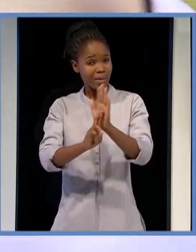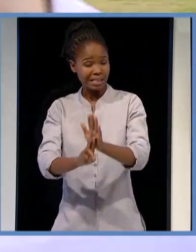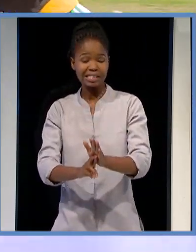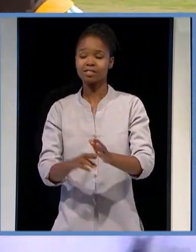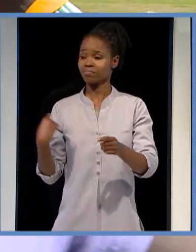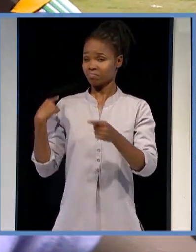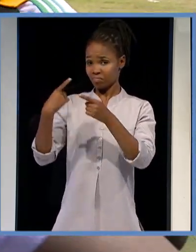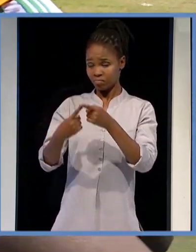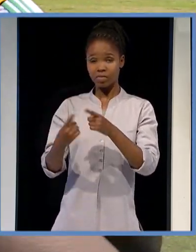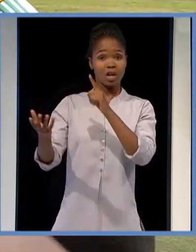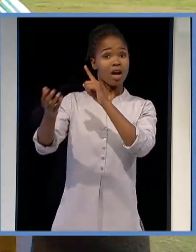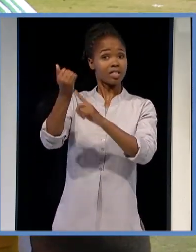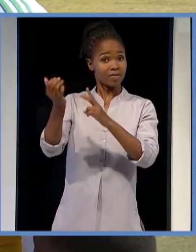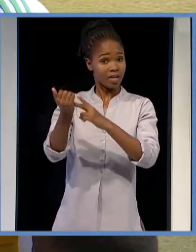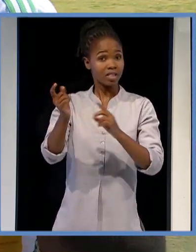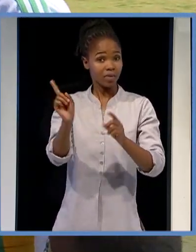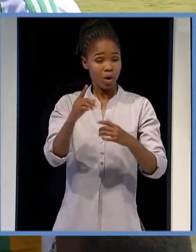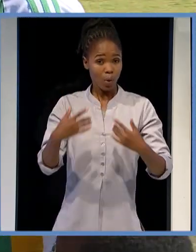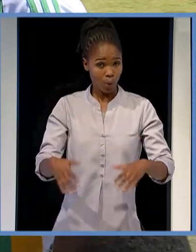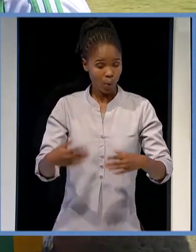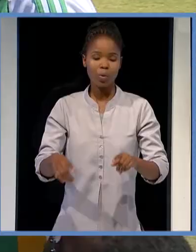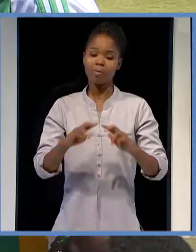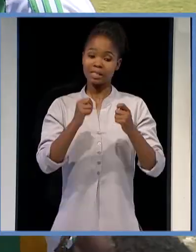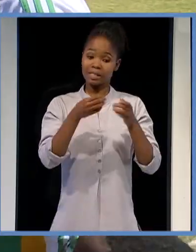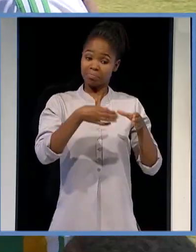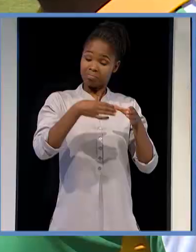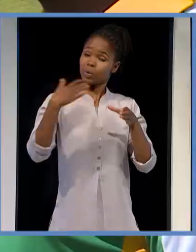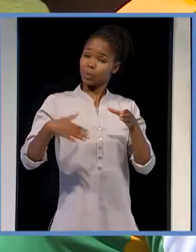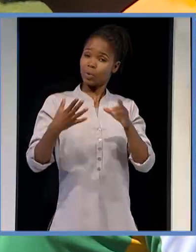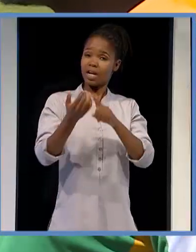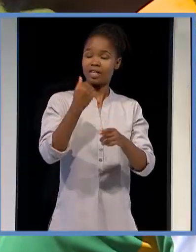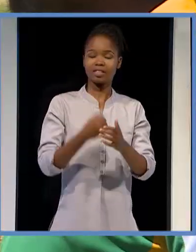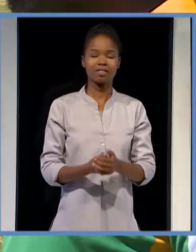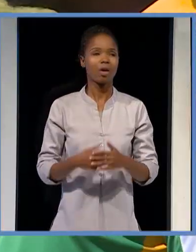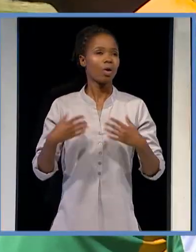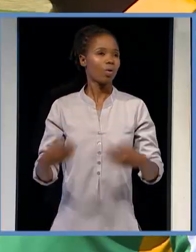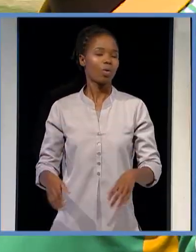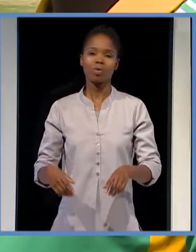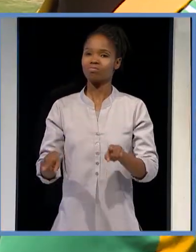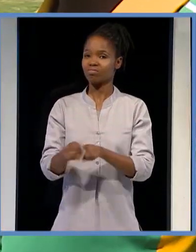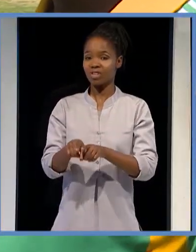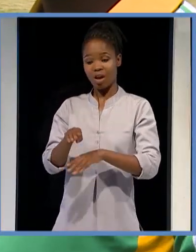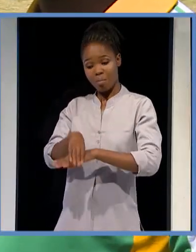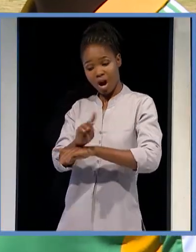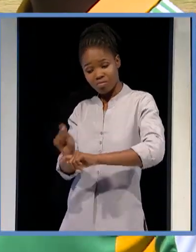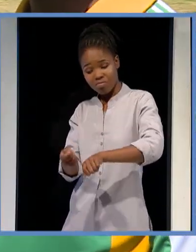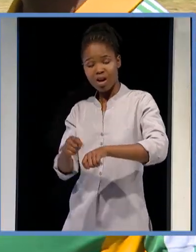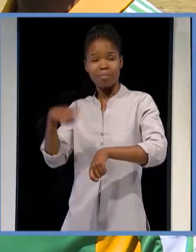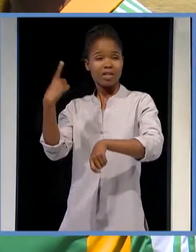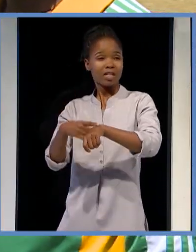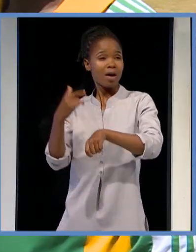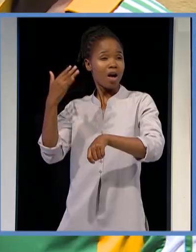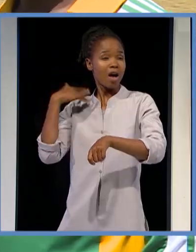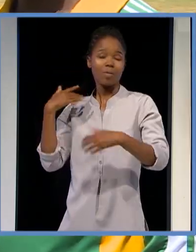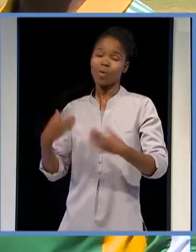of your greatest achievement with the national team? Well, I'll never forget the first time I went to go bat for South Africa, you know,